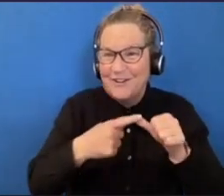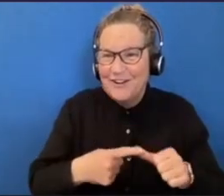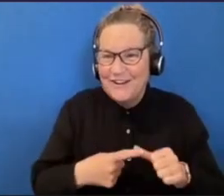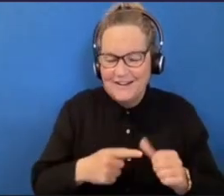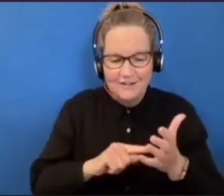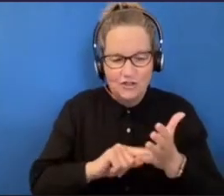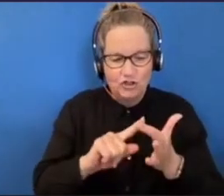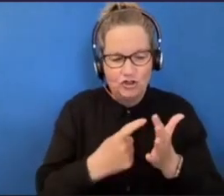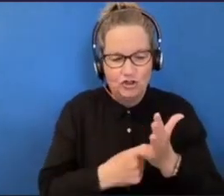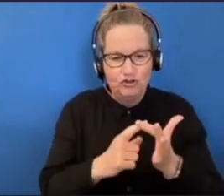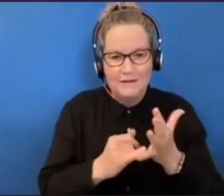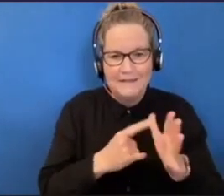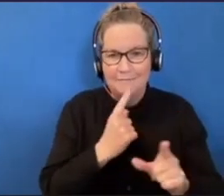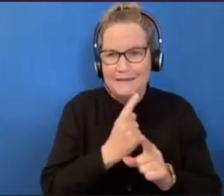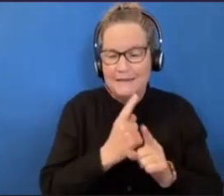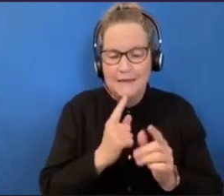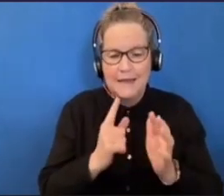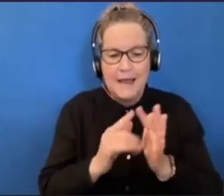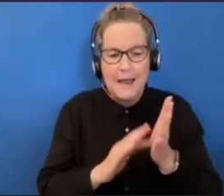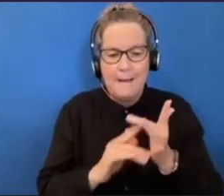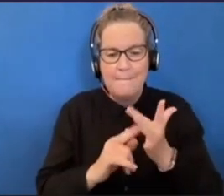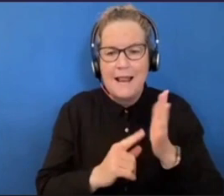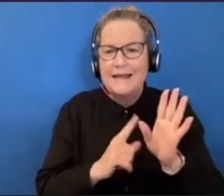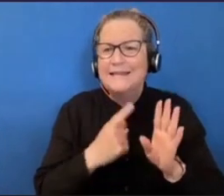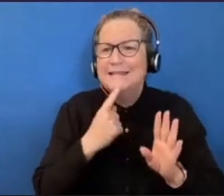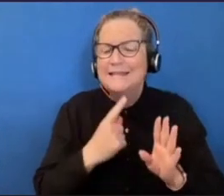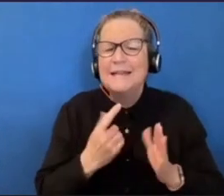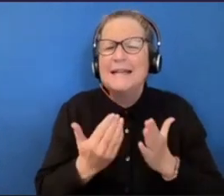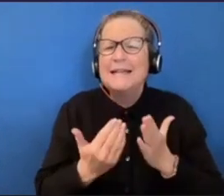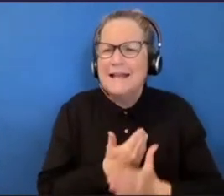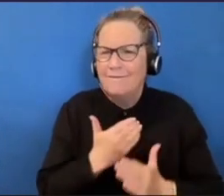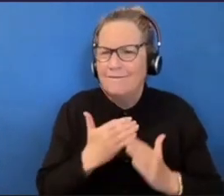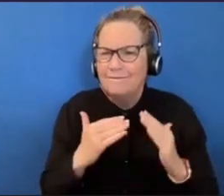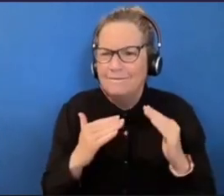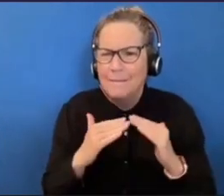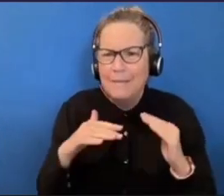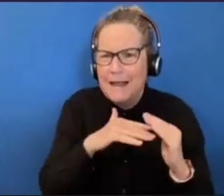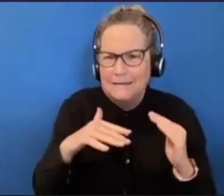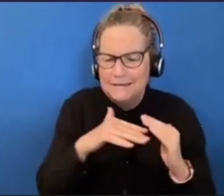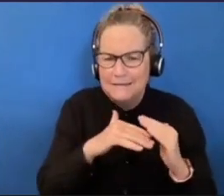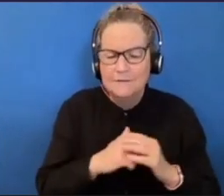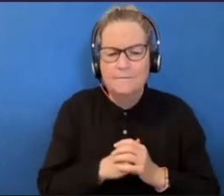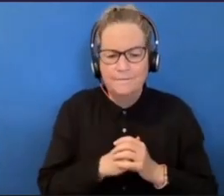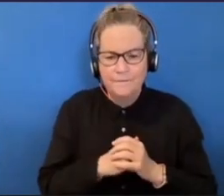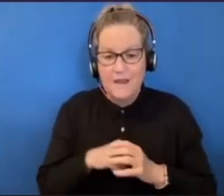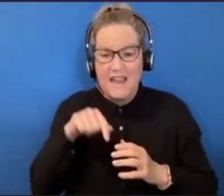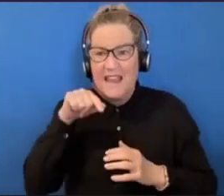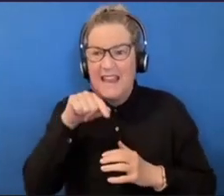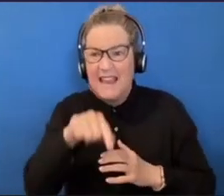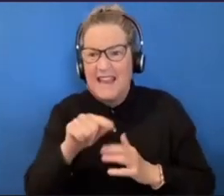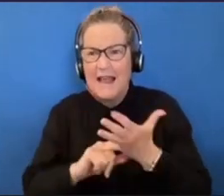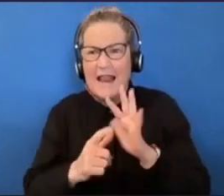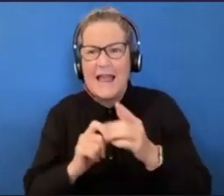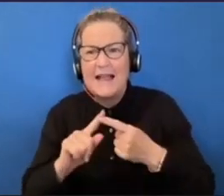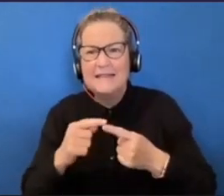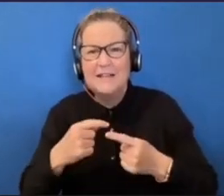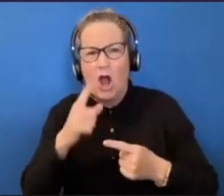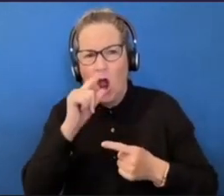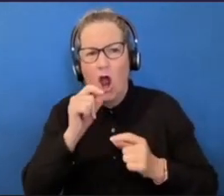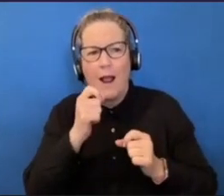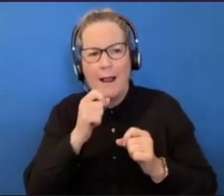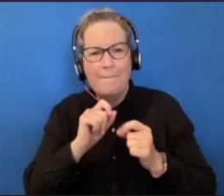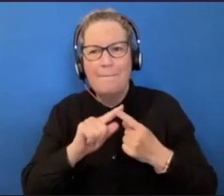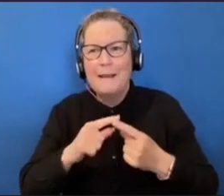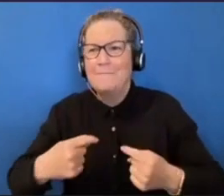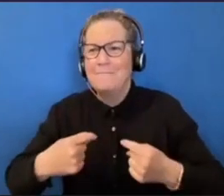a safe place. Leanne, a place where I can be me. I can shut